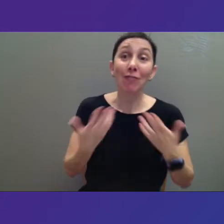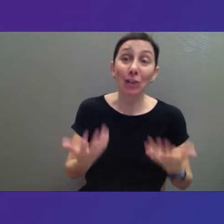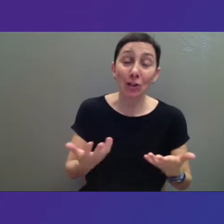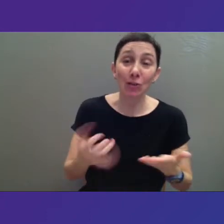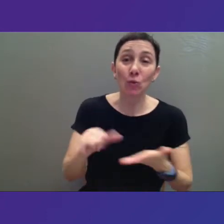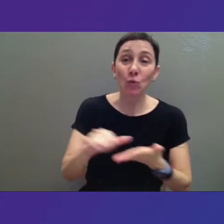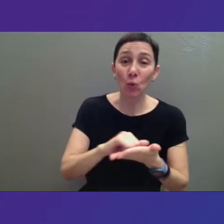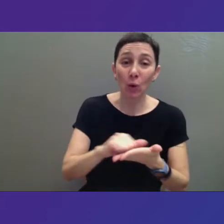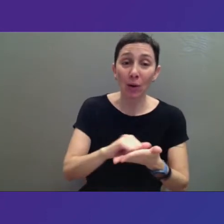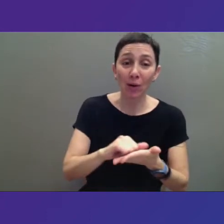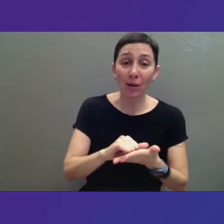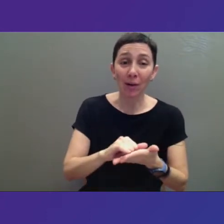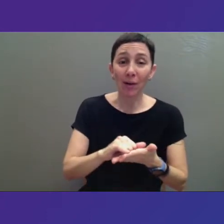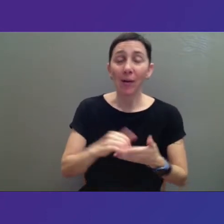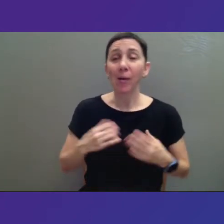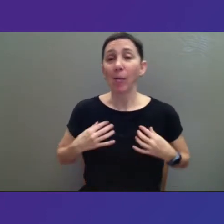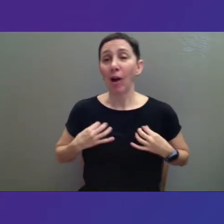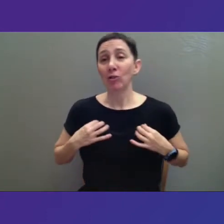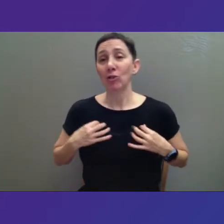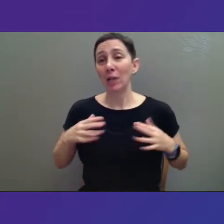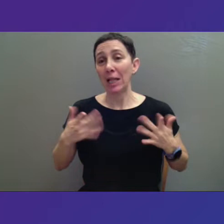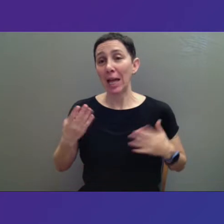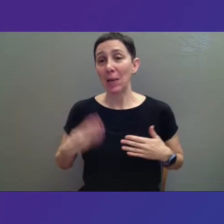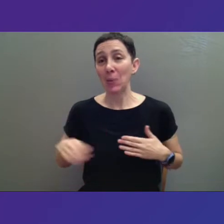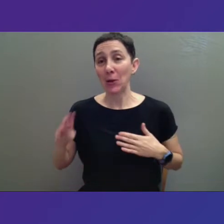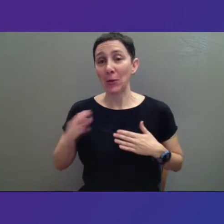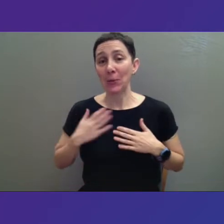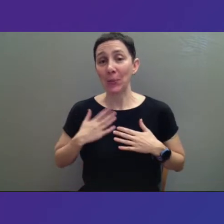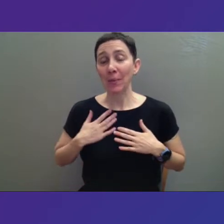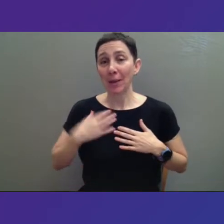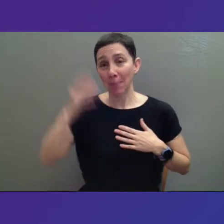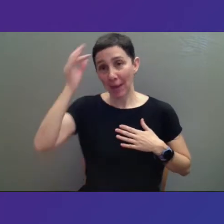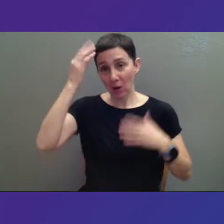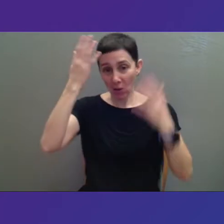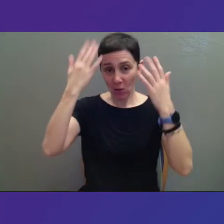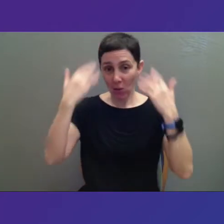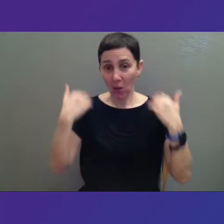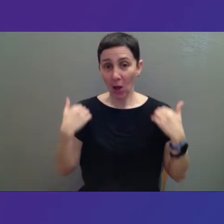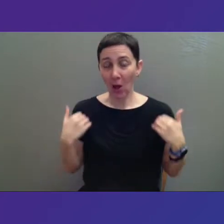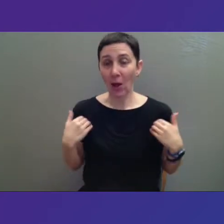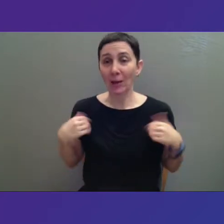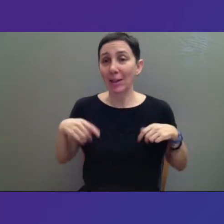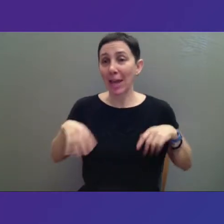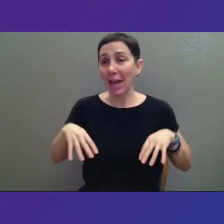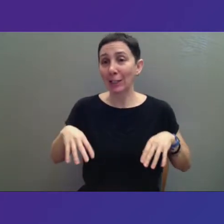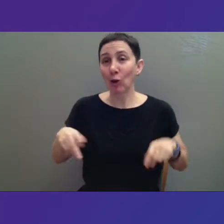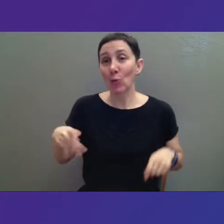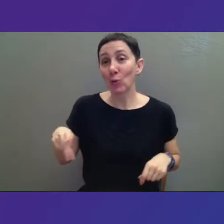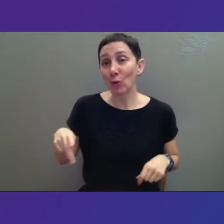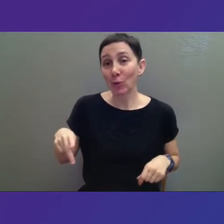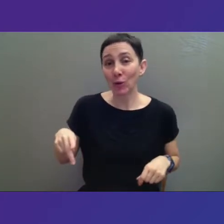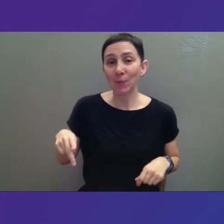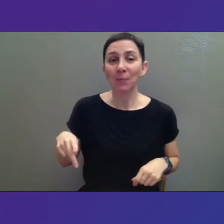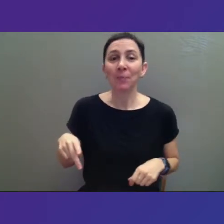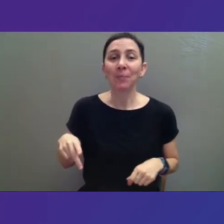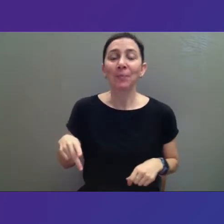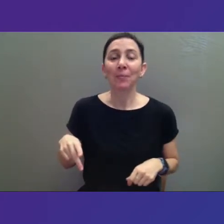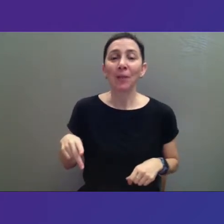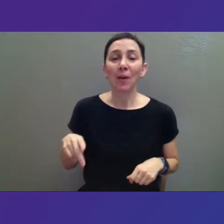light blue coverall, have long hair with purple tips. On my right